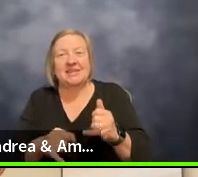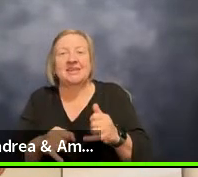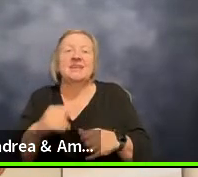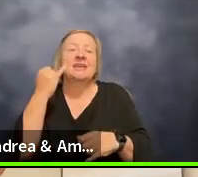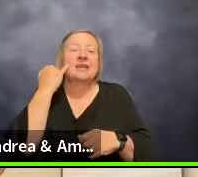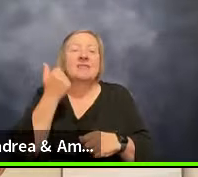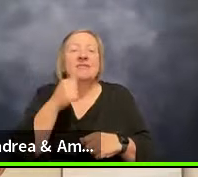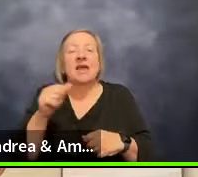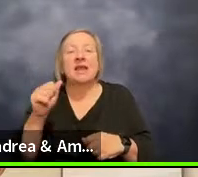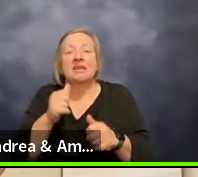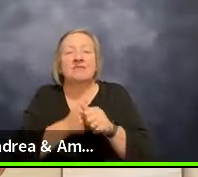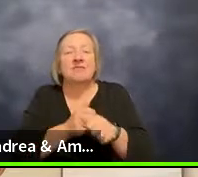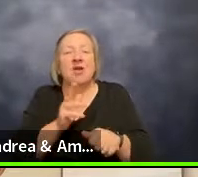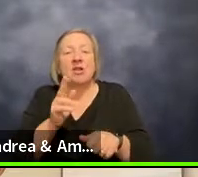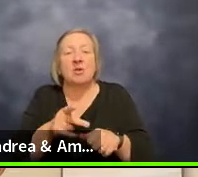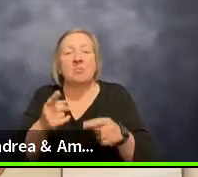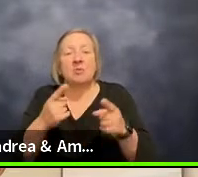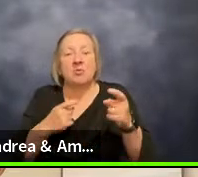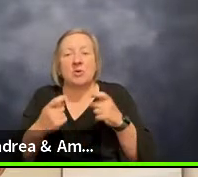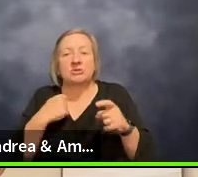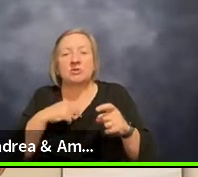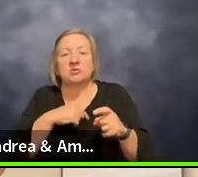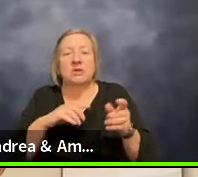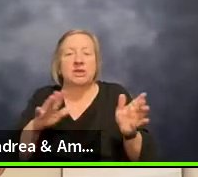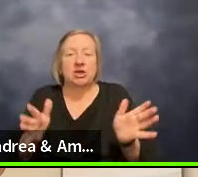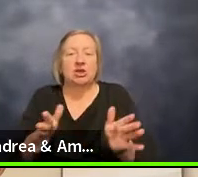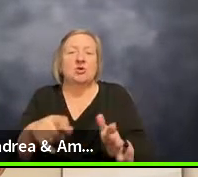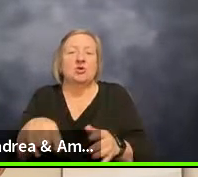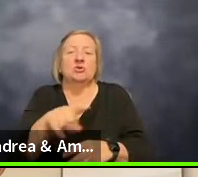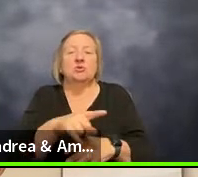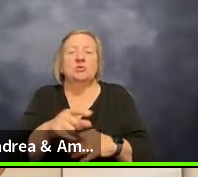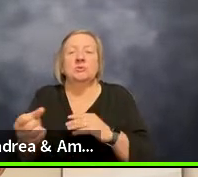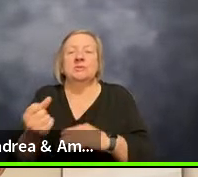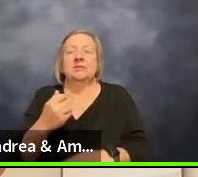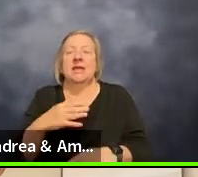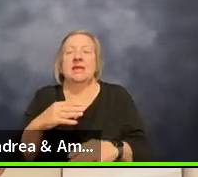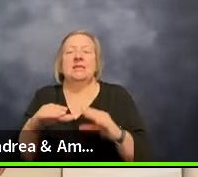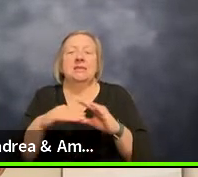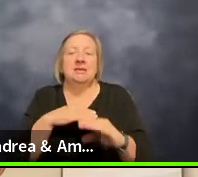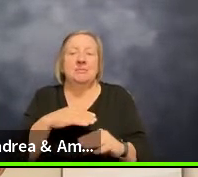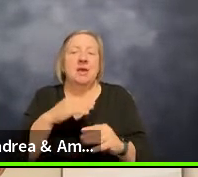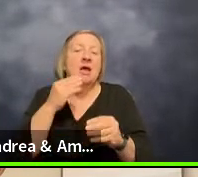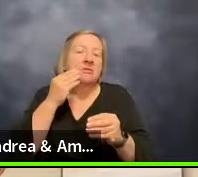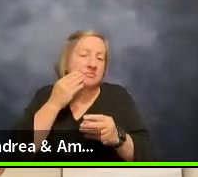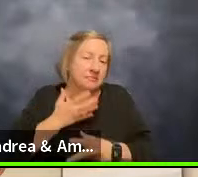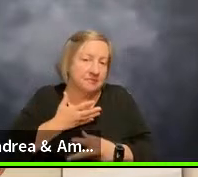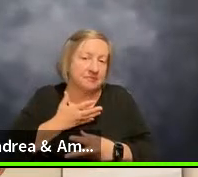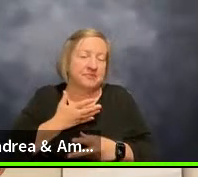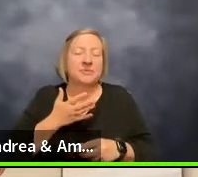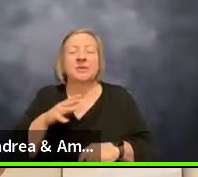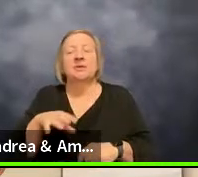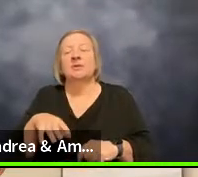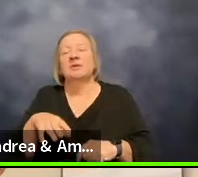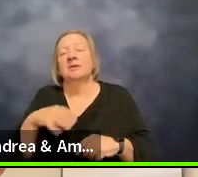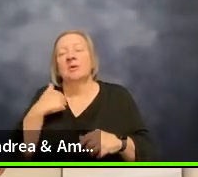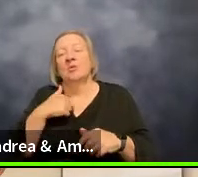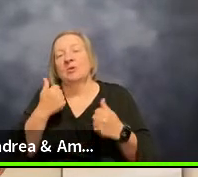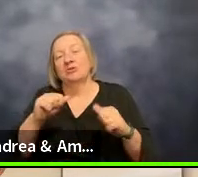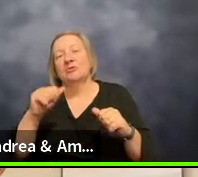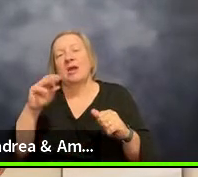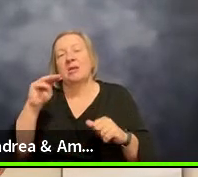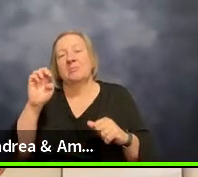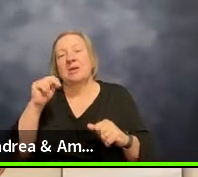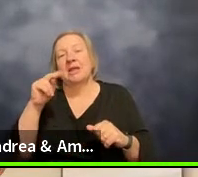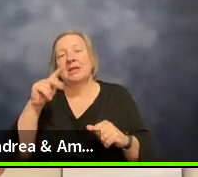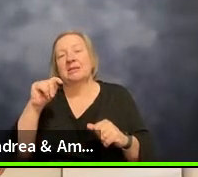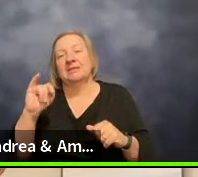are follow-up questions, we really do encourage you, send an email, let us know. We tried the Mentimeter. I think that